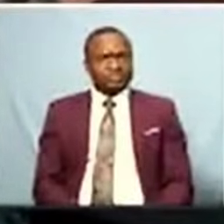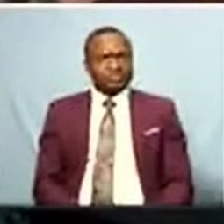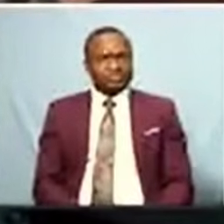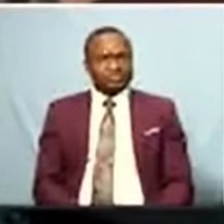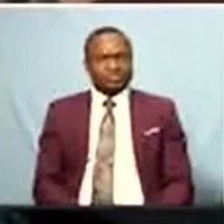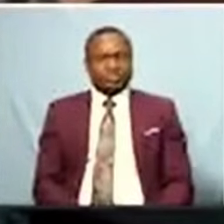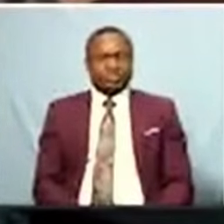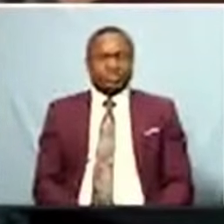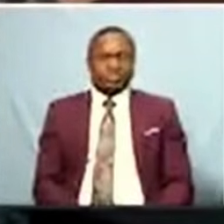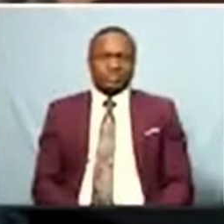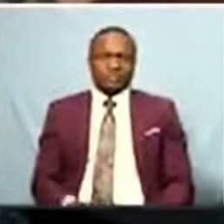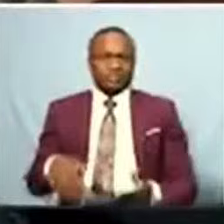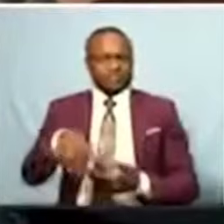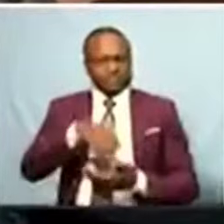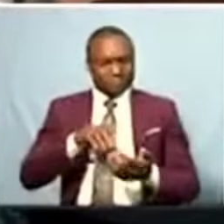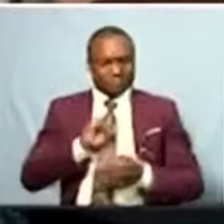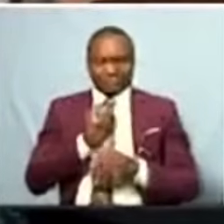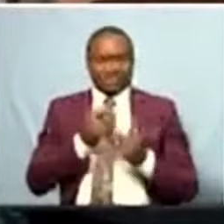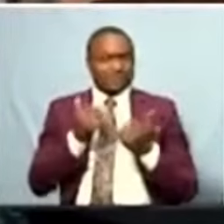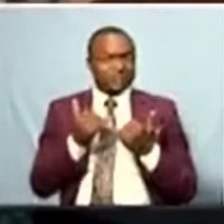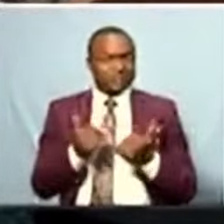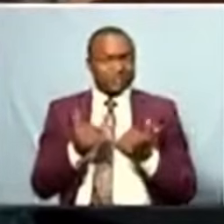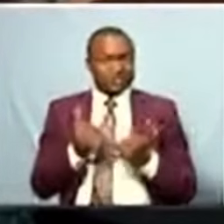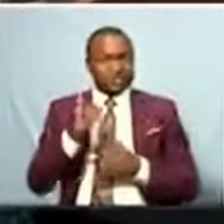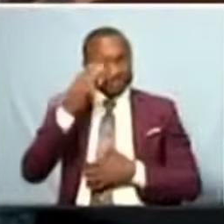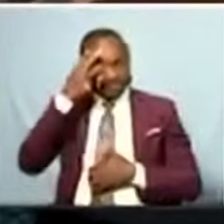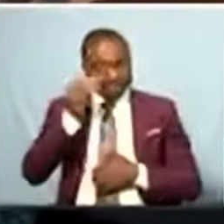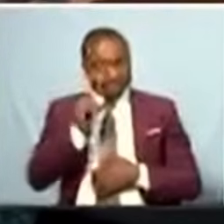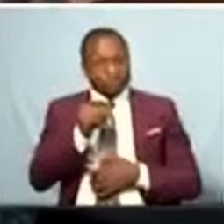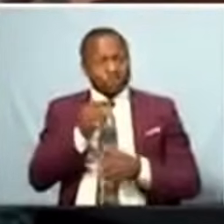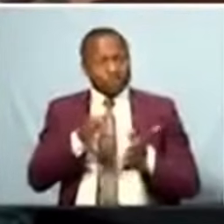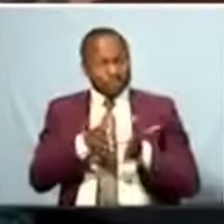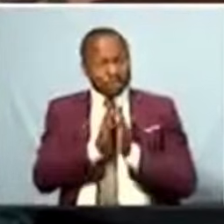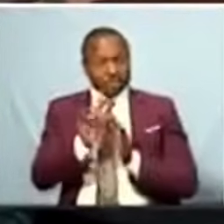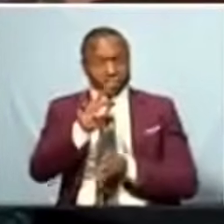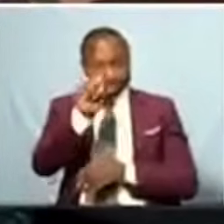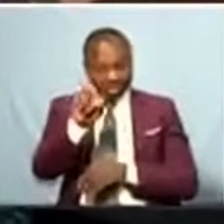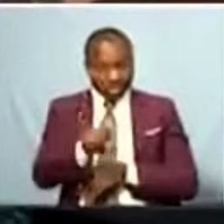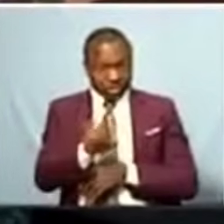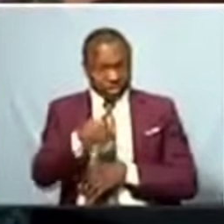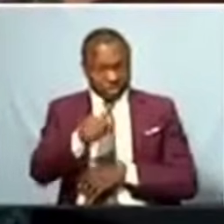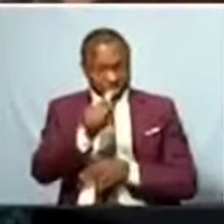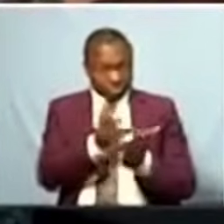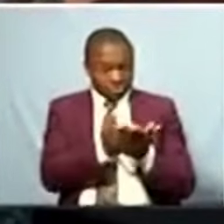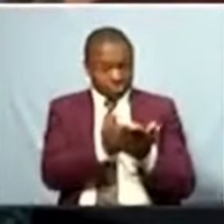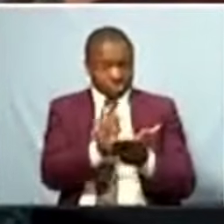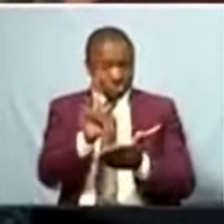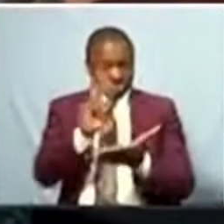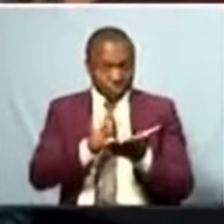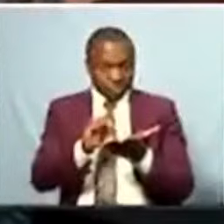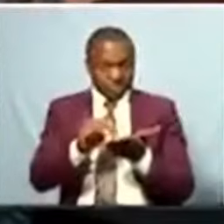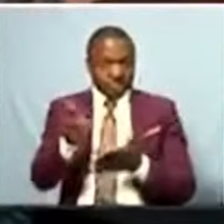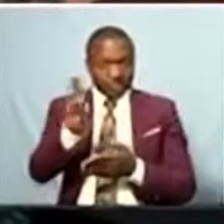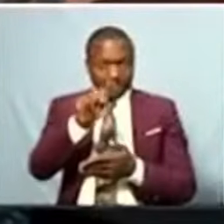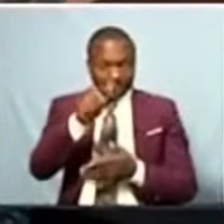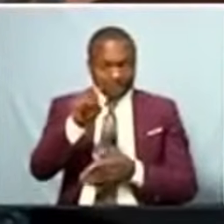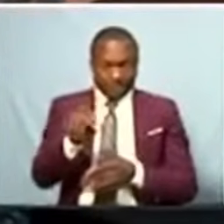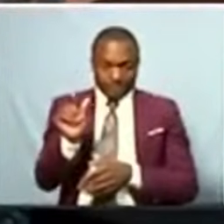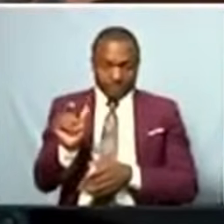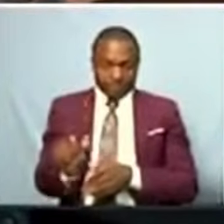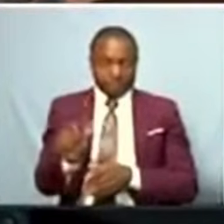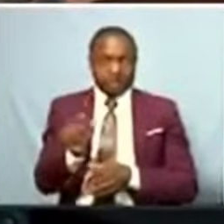Then now you are confusing us. That's why you were asked a question which you've submitted is $1 million per main hospital.